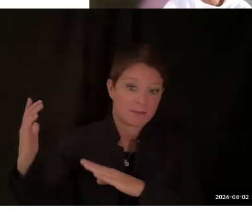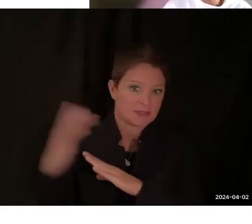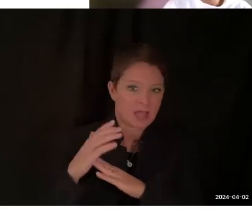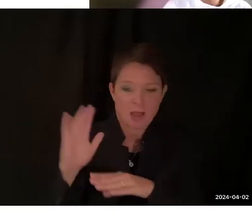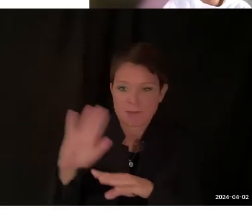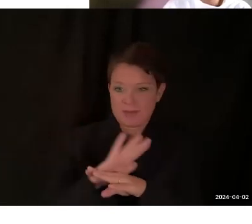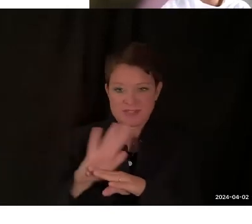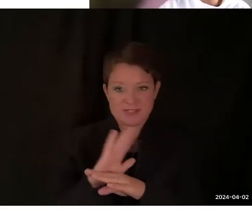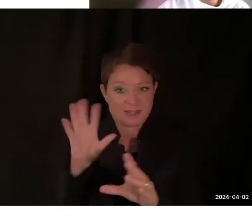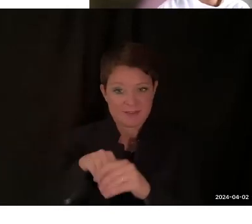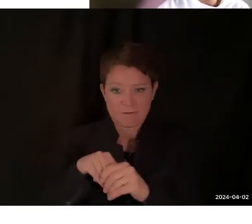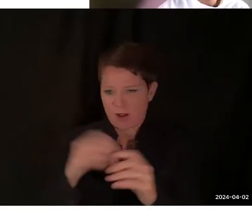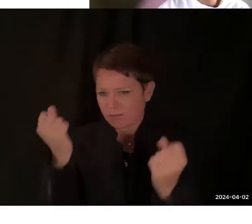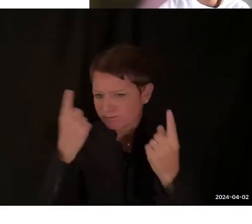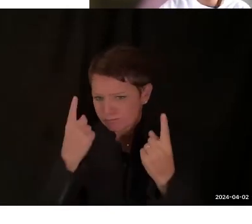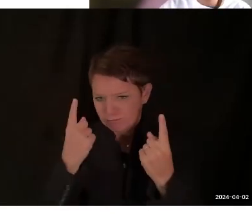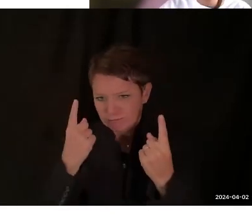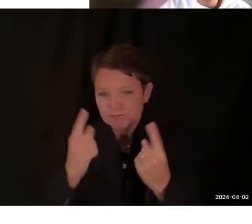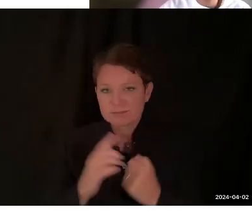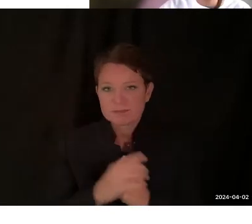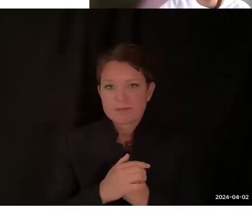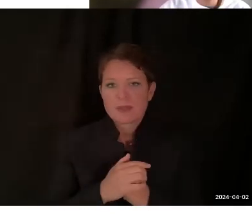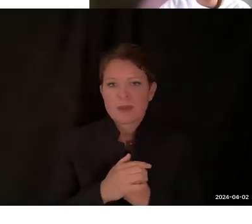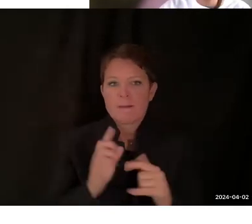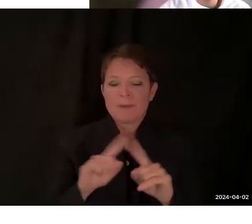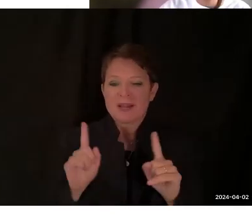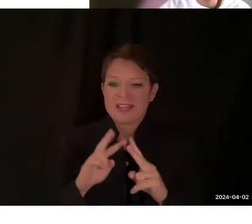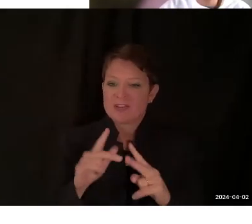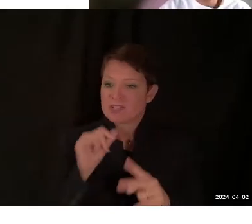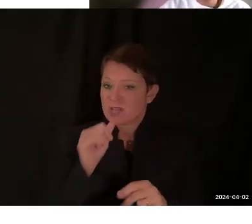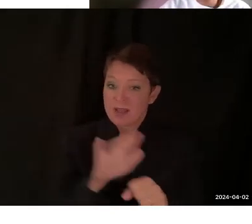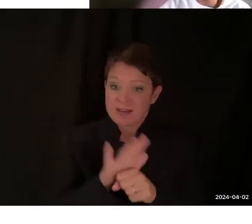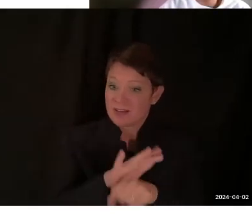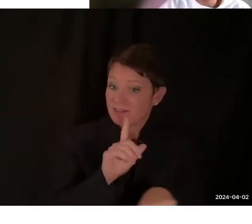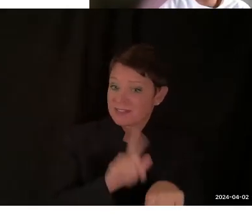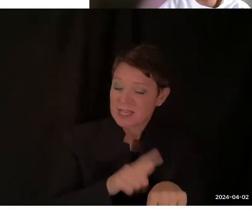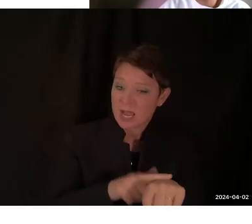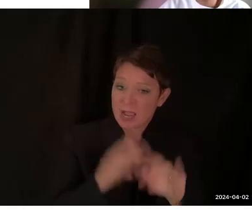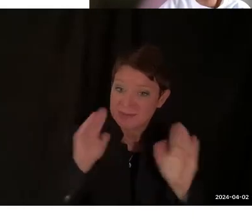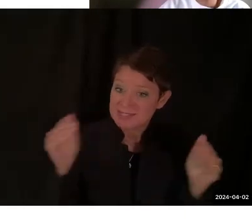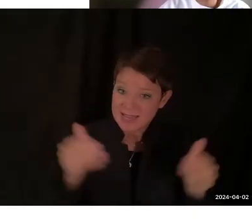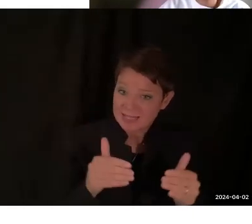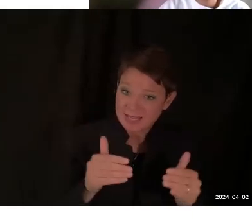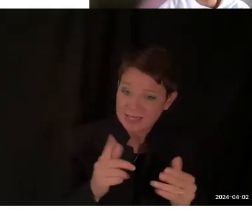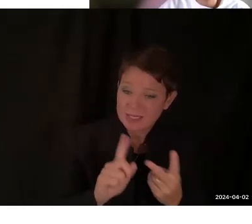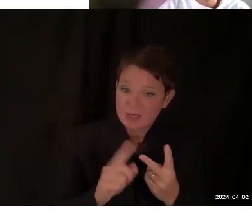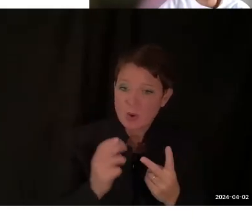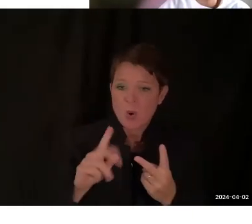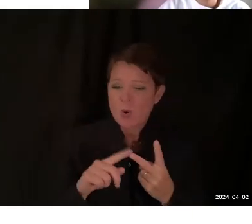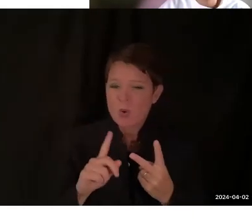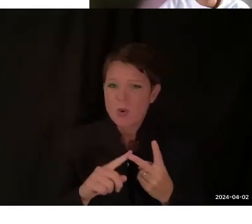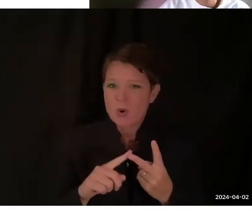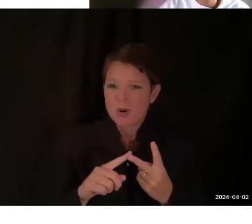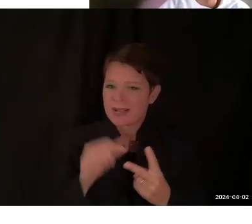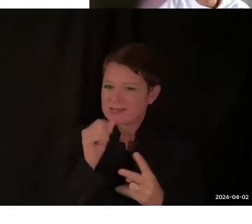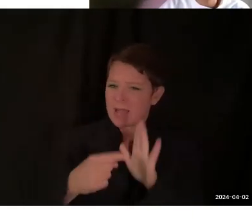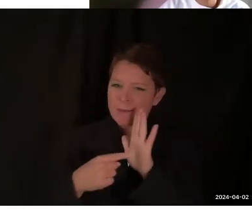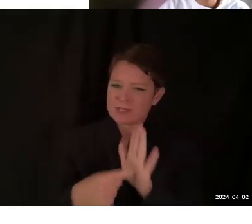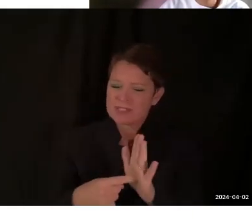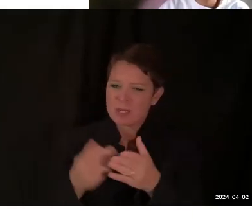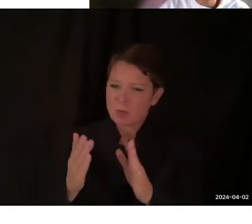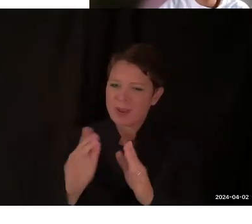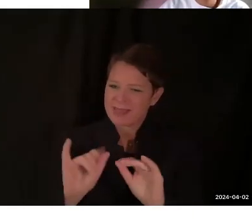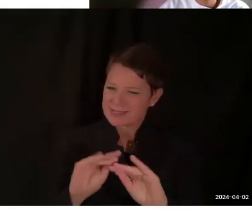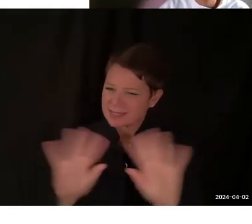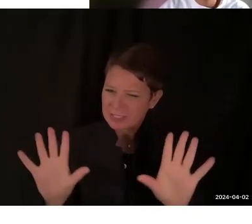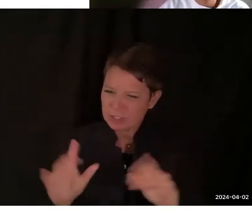firms, but either there wasn't enough time dedicated to it or it's just not presented in a way which is